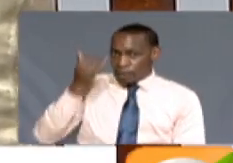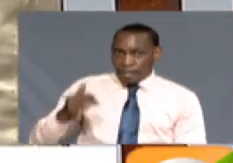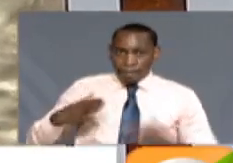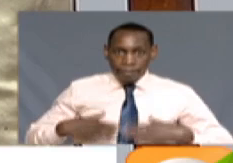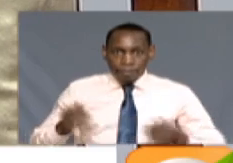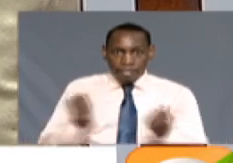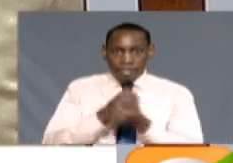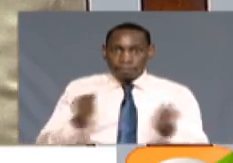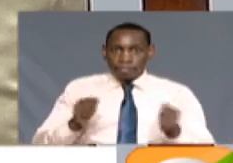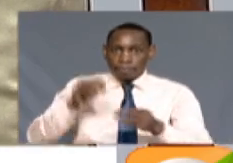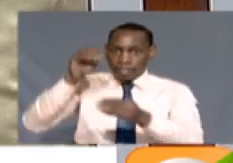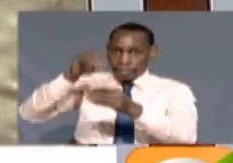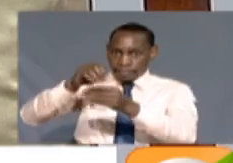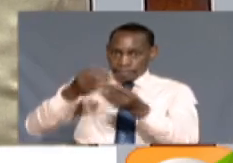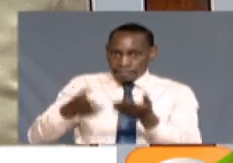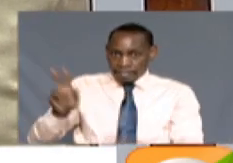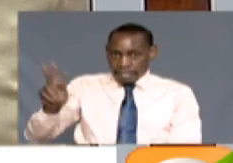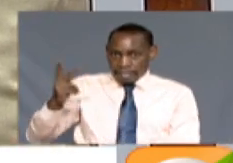cannot invest in Kenya?